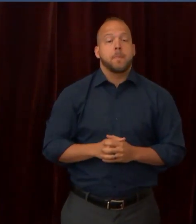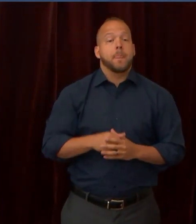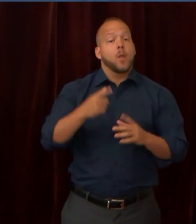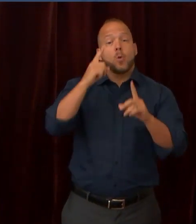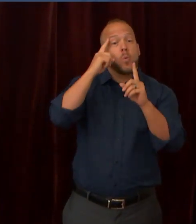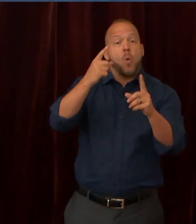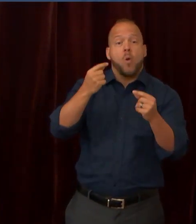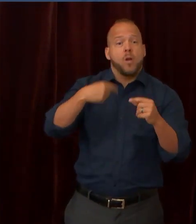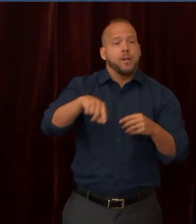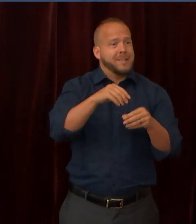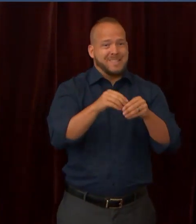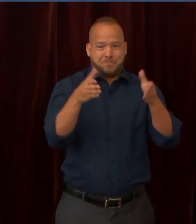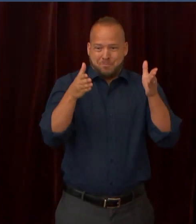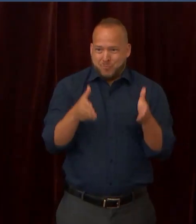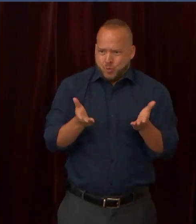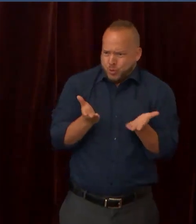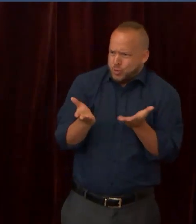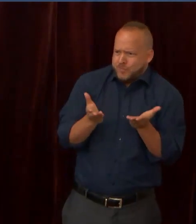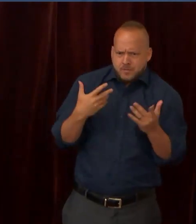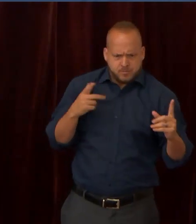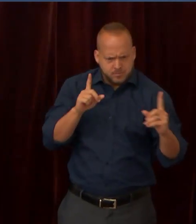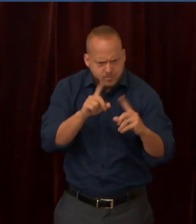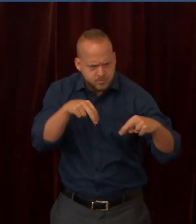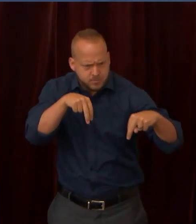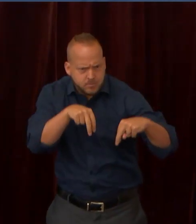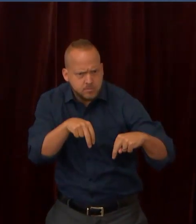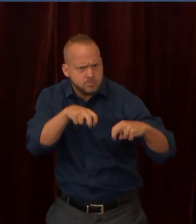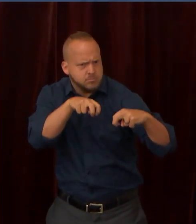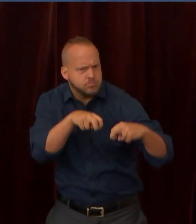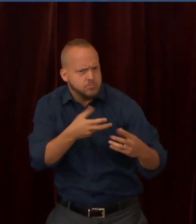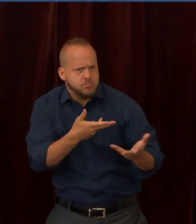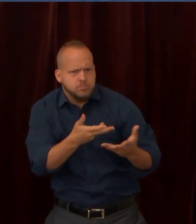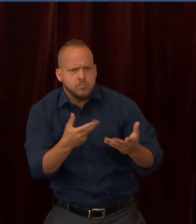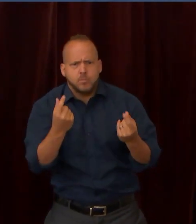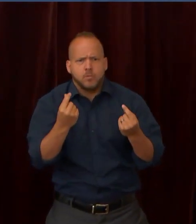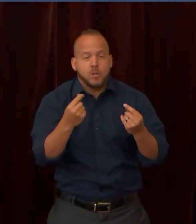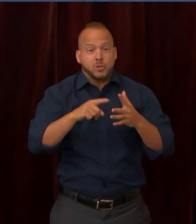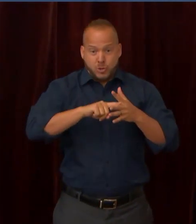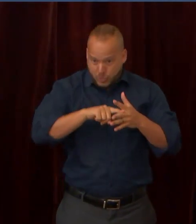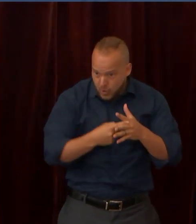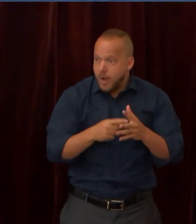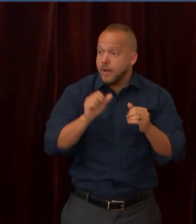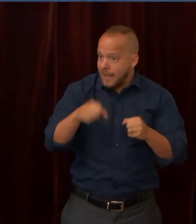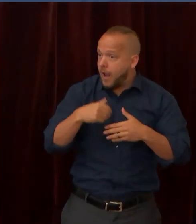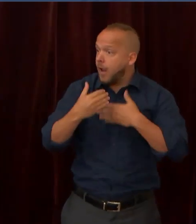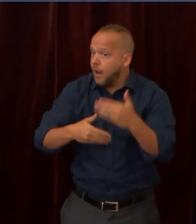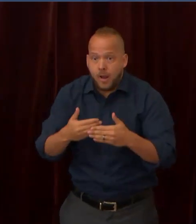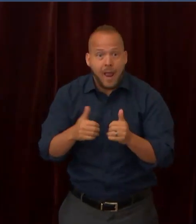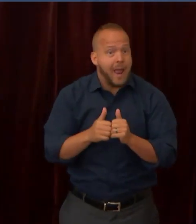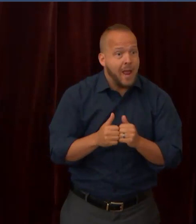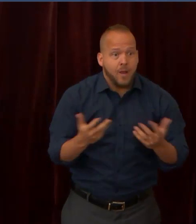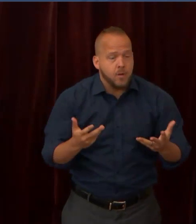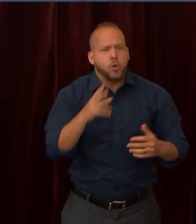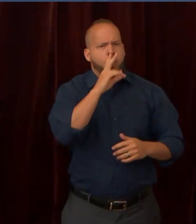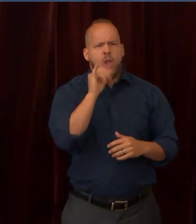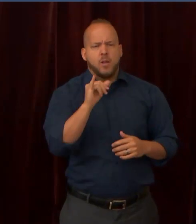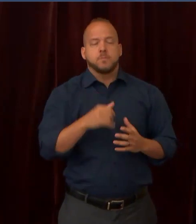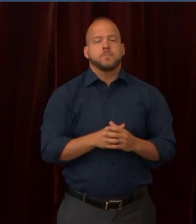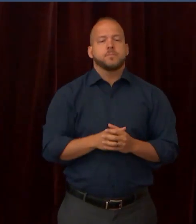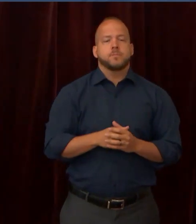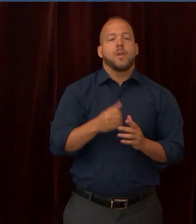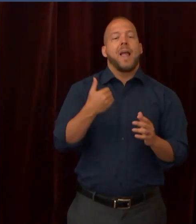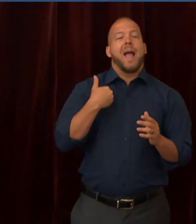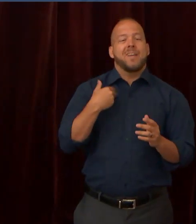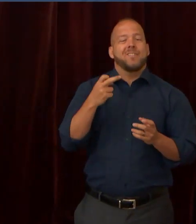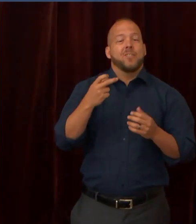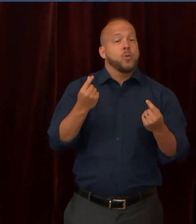health guidance can be safe to begin with. First, in Phase 1, and essentially this would be allowed